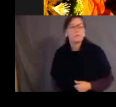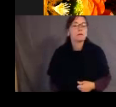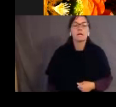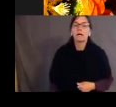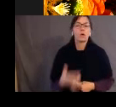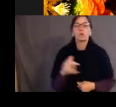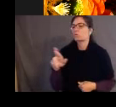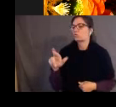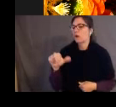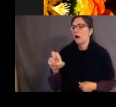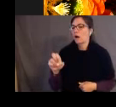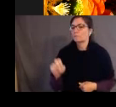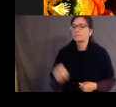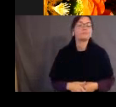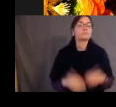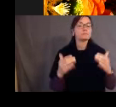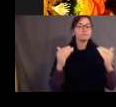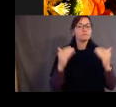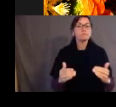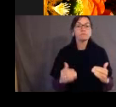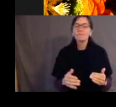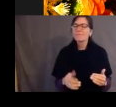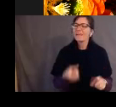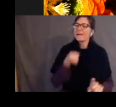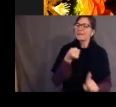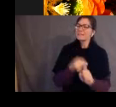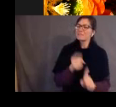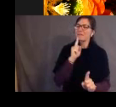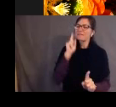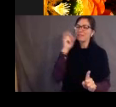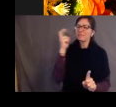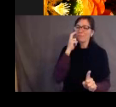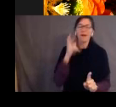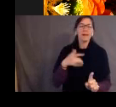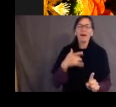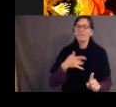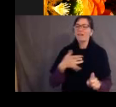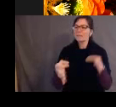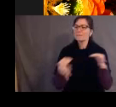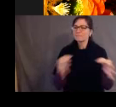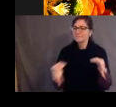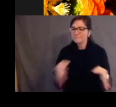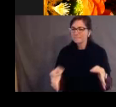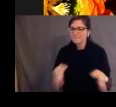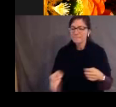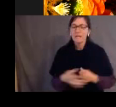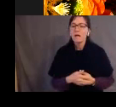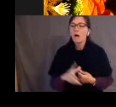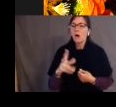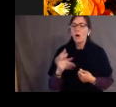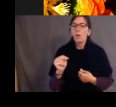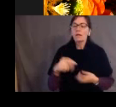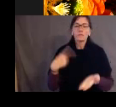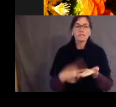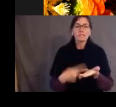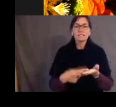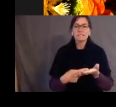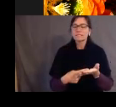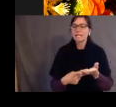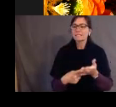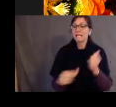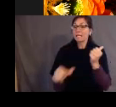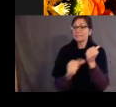Related to the impact of deafblindness, I think it's really important to touch on this when we're speaking about the whole topic of assistive technology